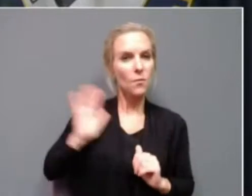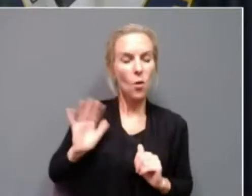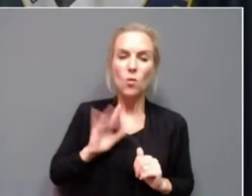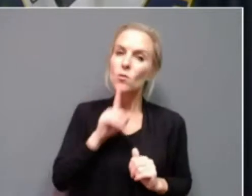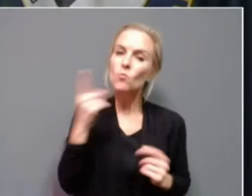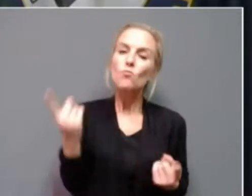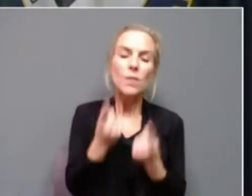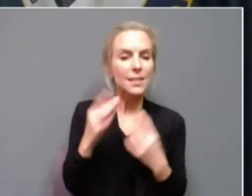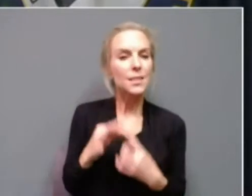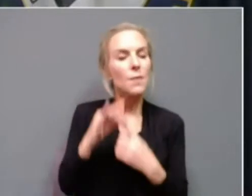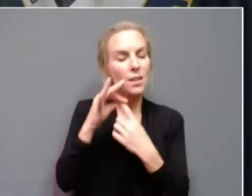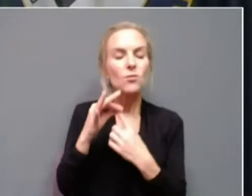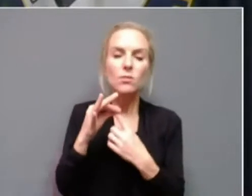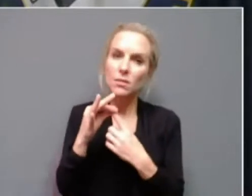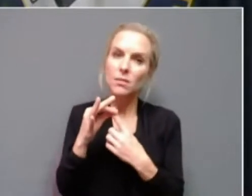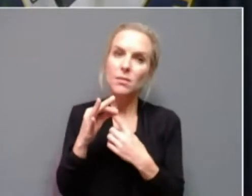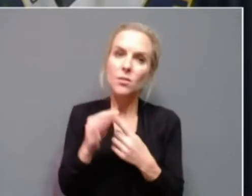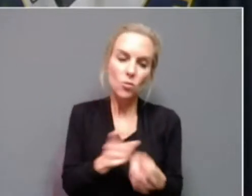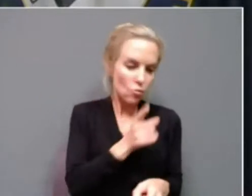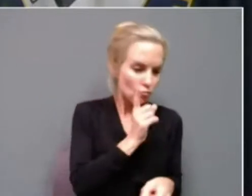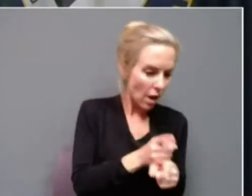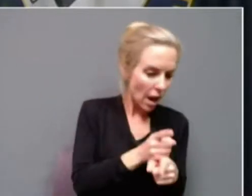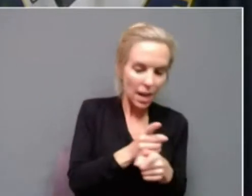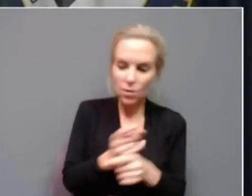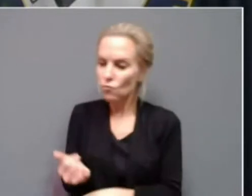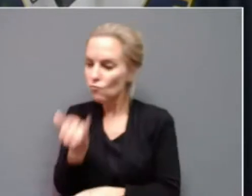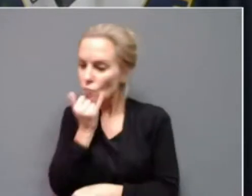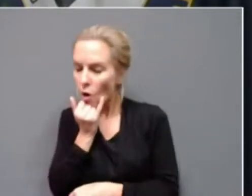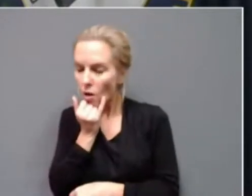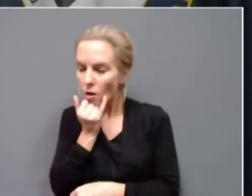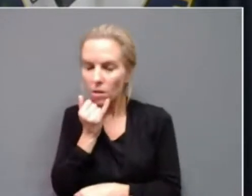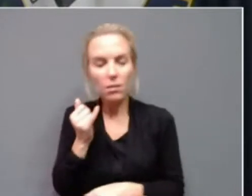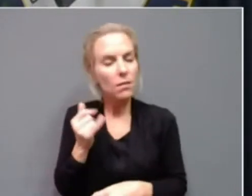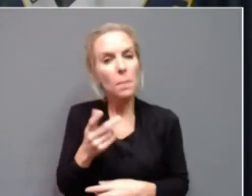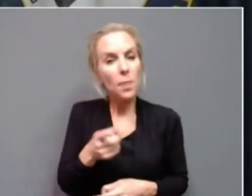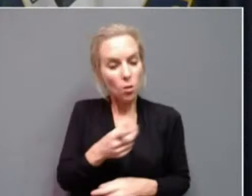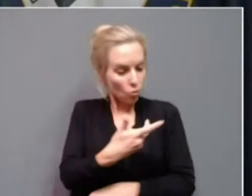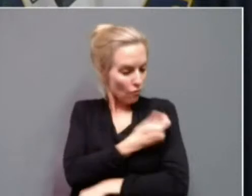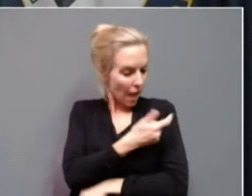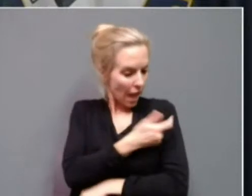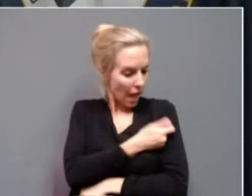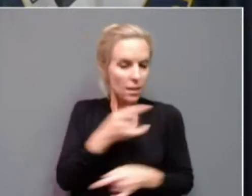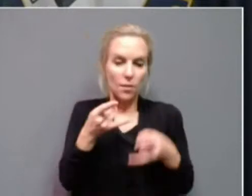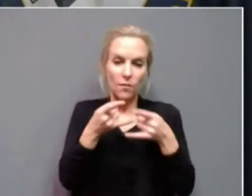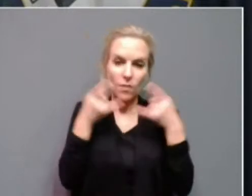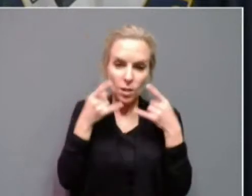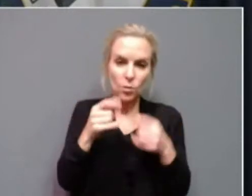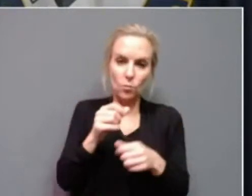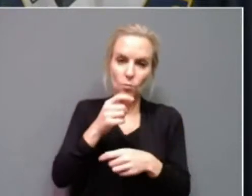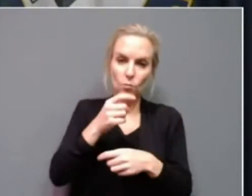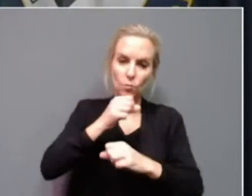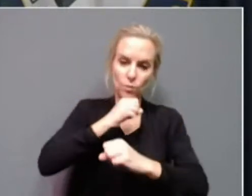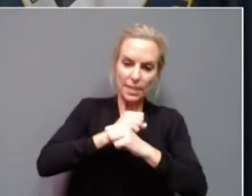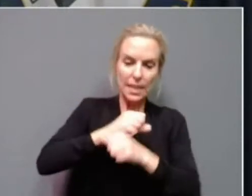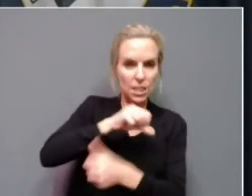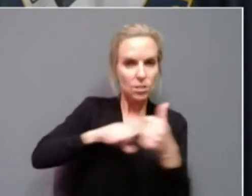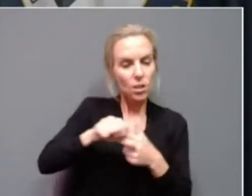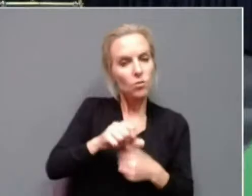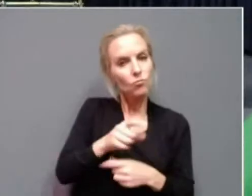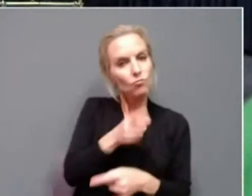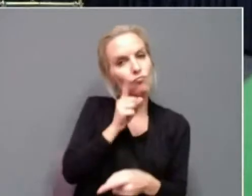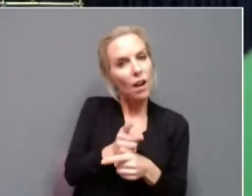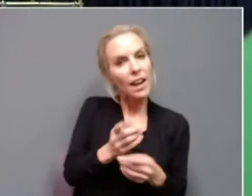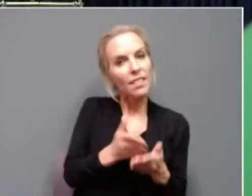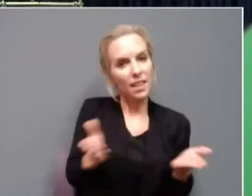special. There's a right thing and a wrong thing. Getting vaccinated, wearing a mask to protect each other is the right thing. Thank you all very